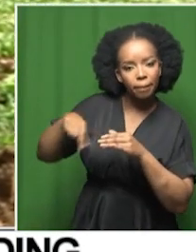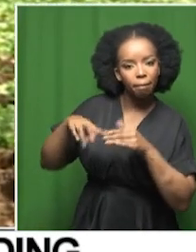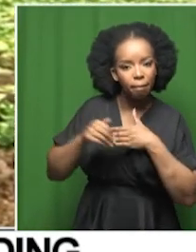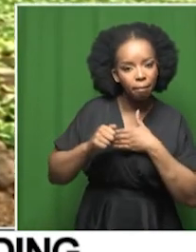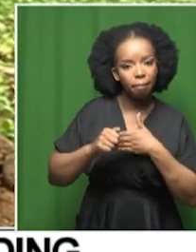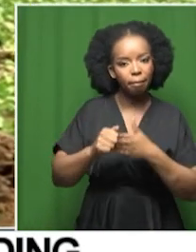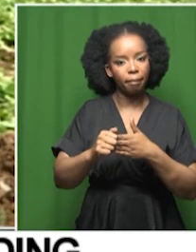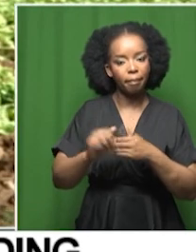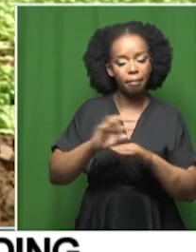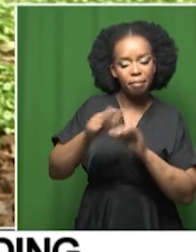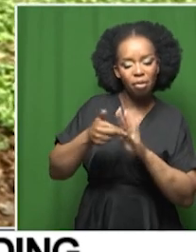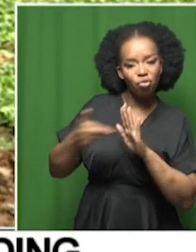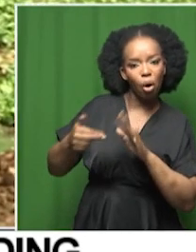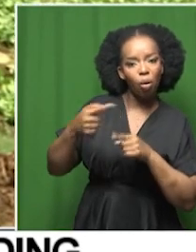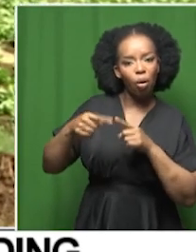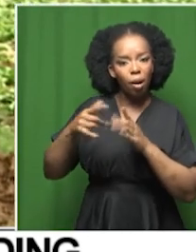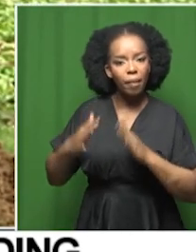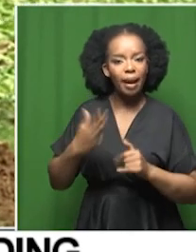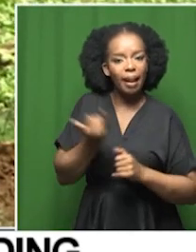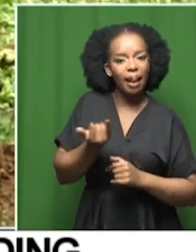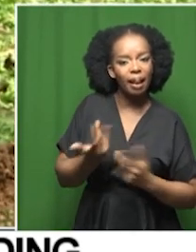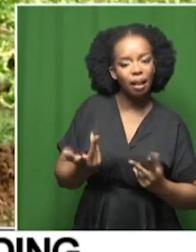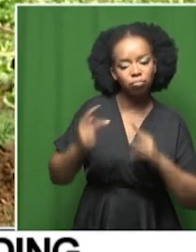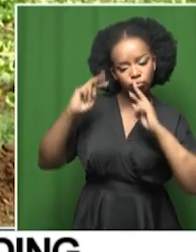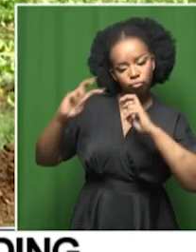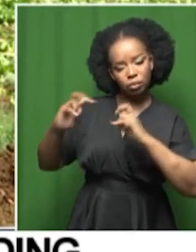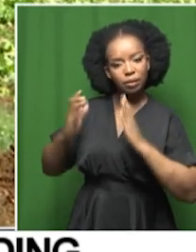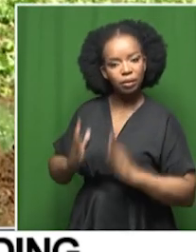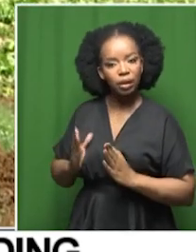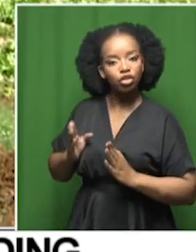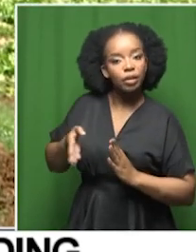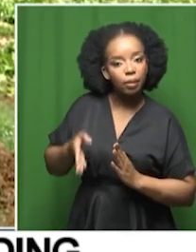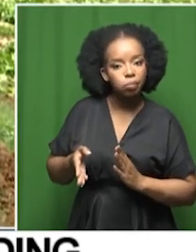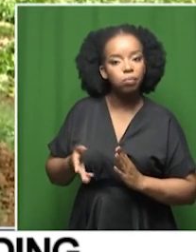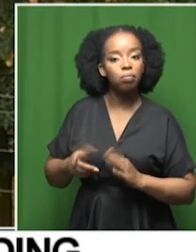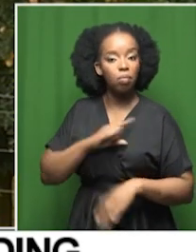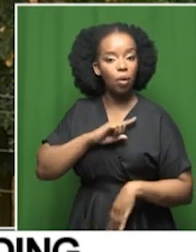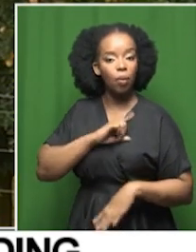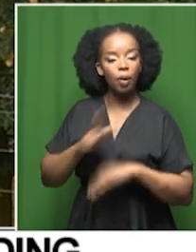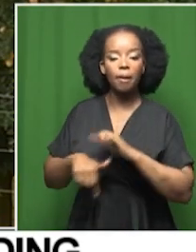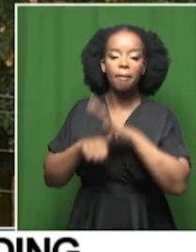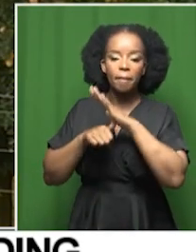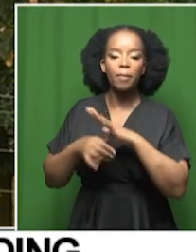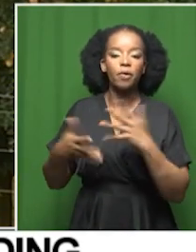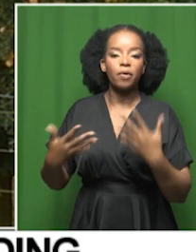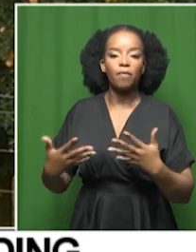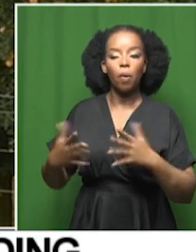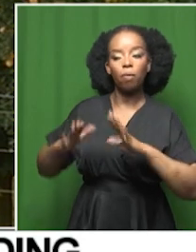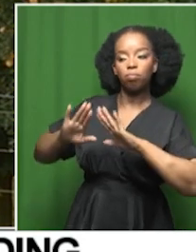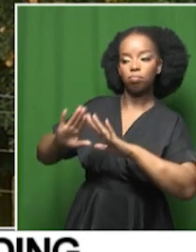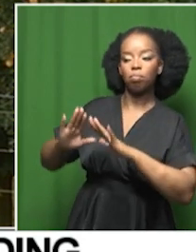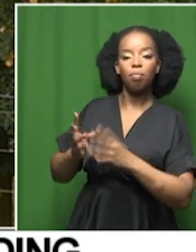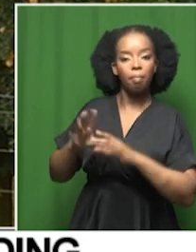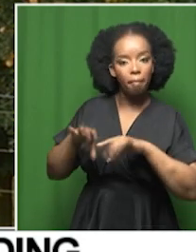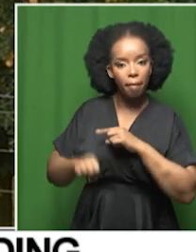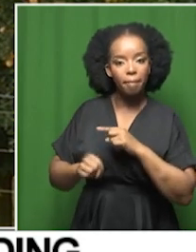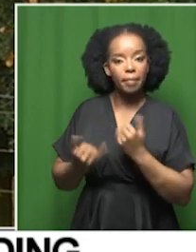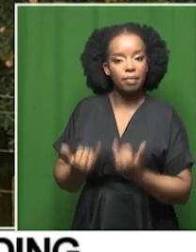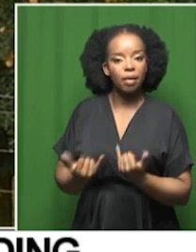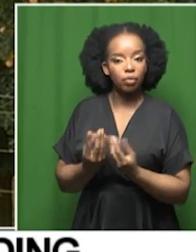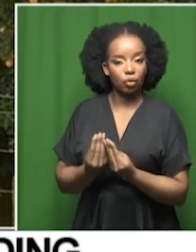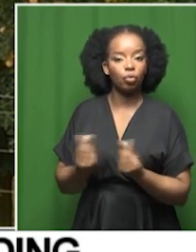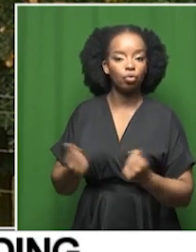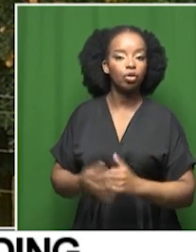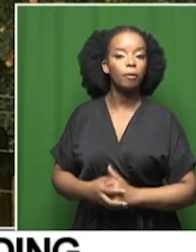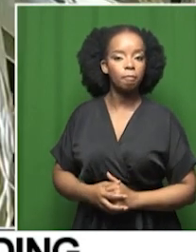role players and researchers, is to try and find practical solutions for the agricultural sector. Ultimately, you know,